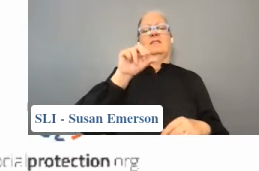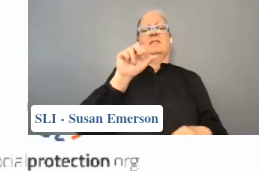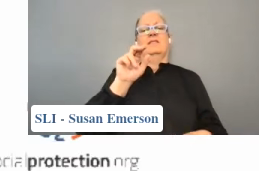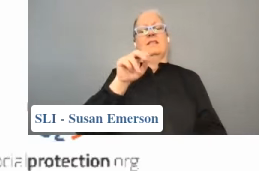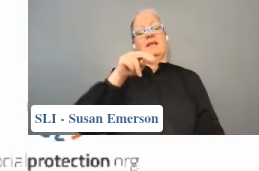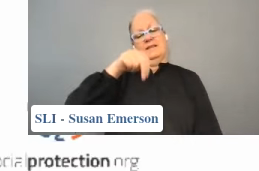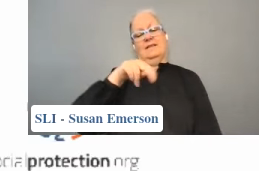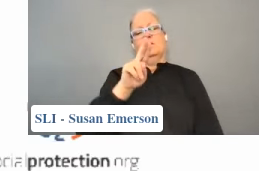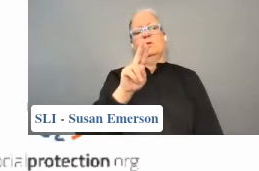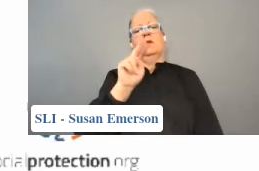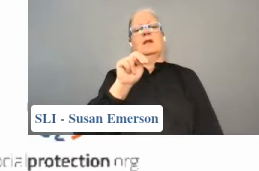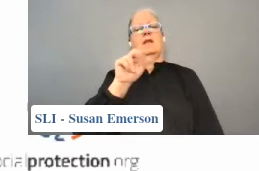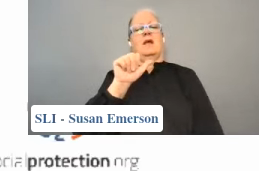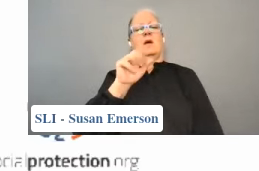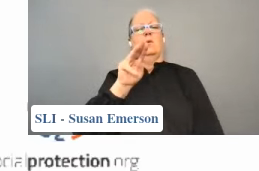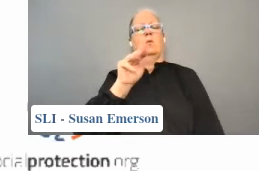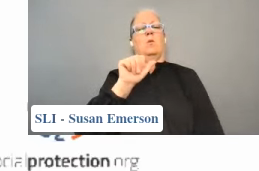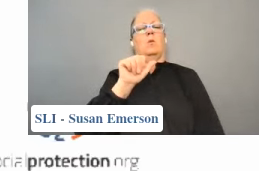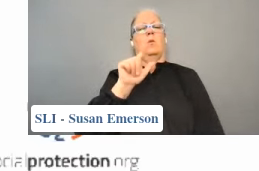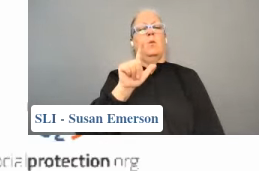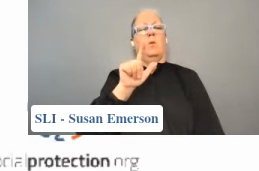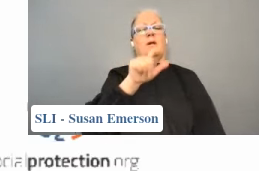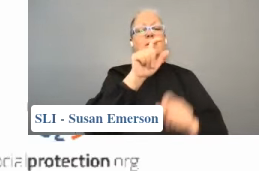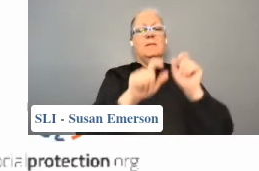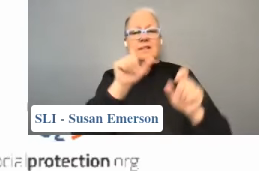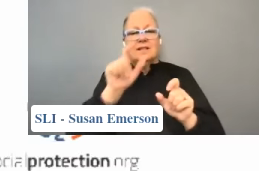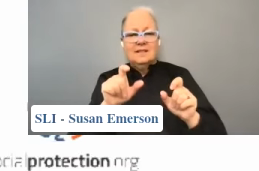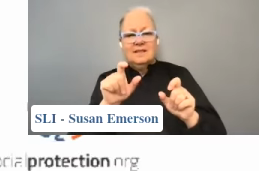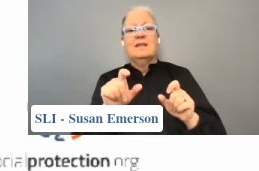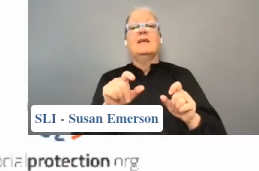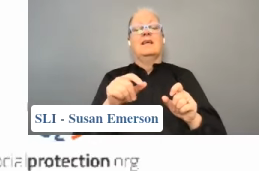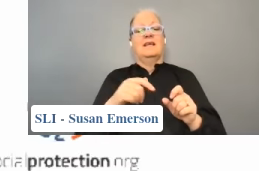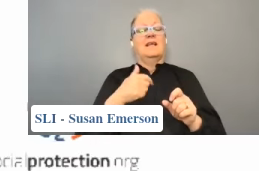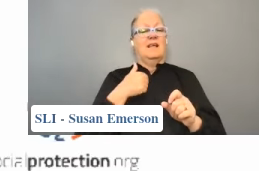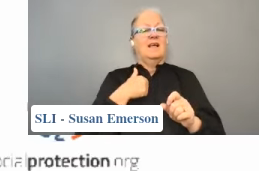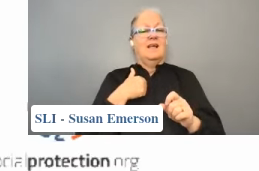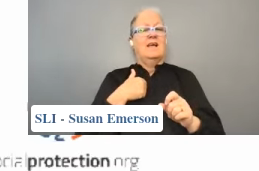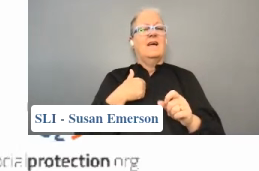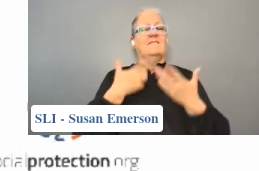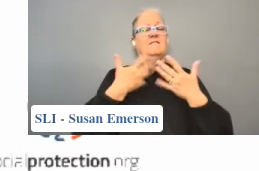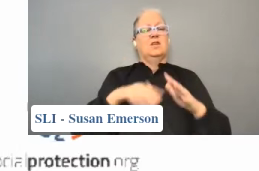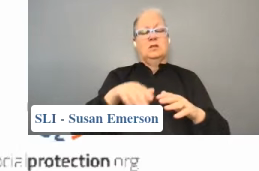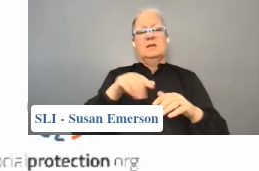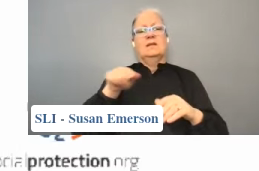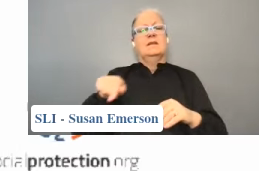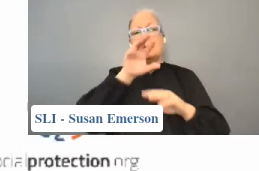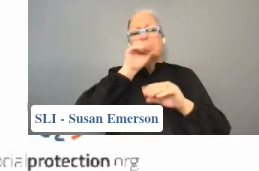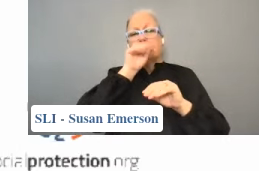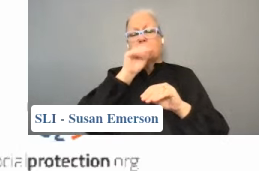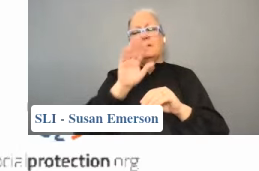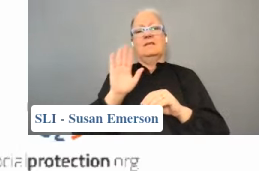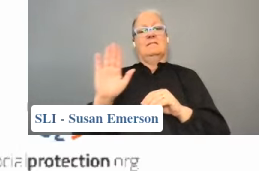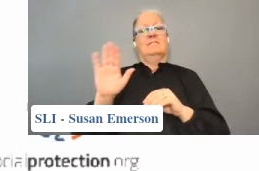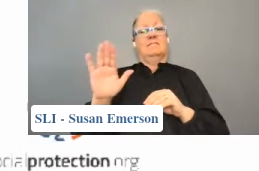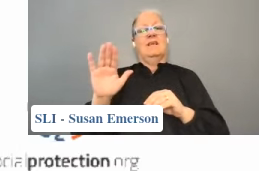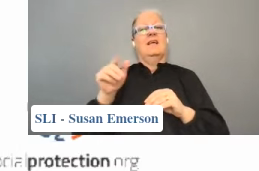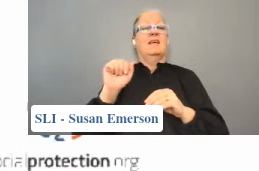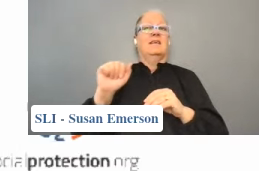the privilege of learning how to say an acknowledgement in their language, an emerging language, which I'll do so now.